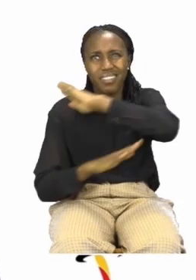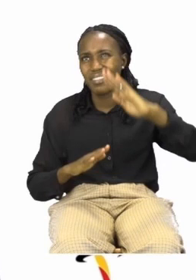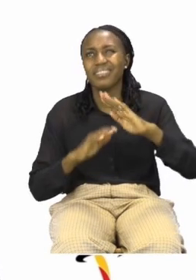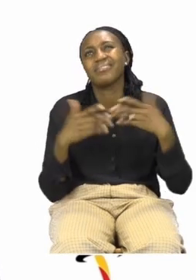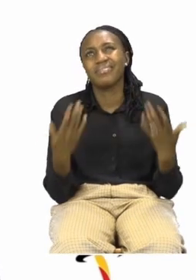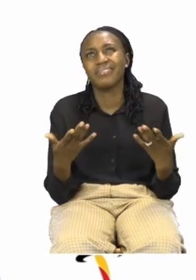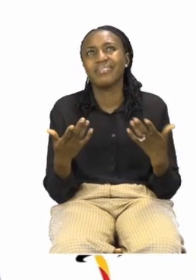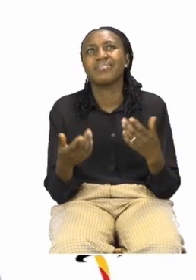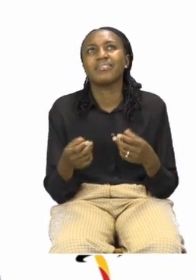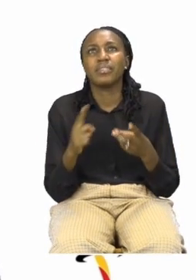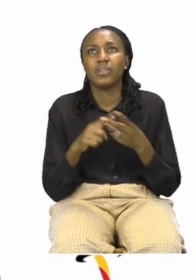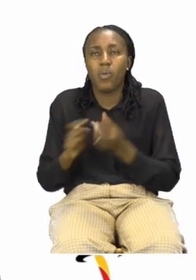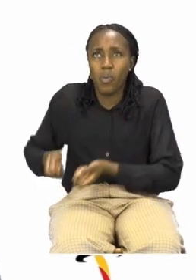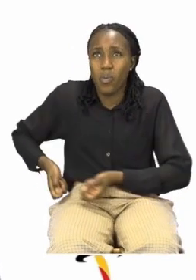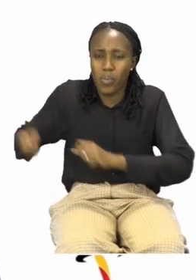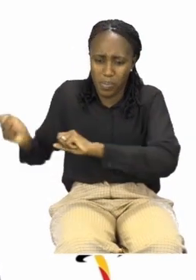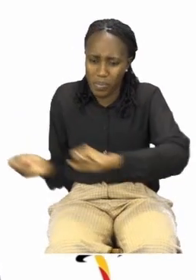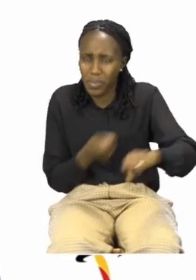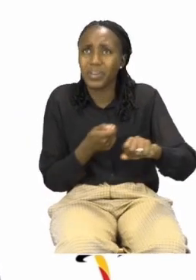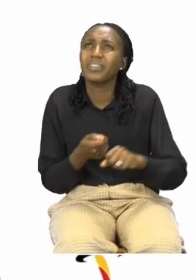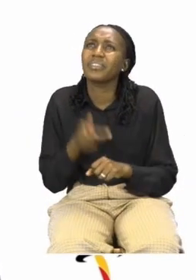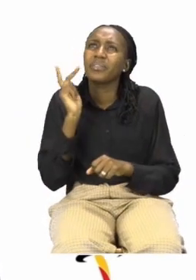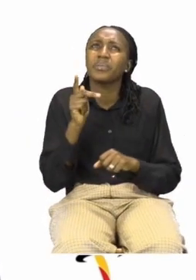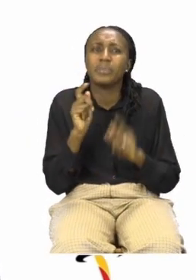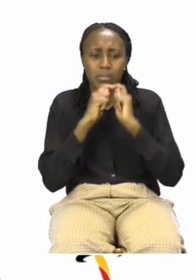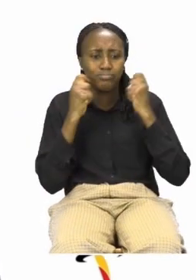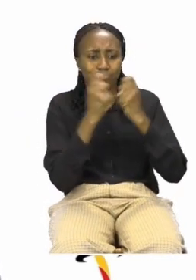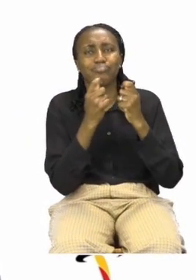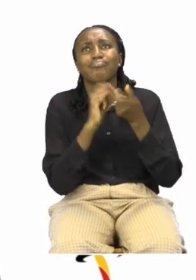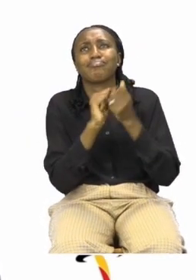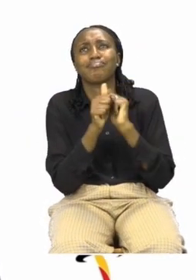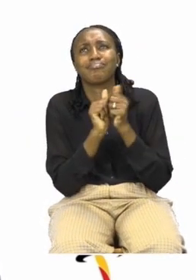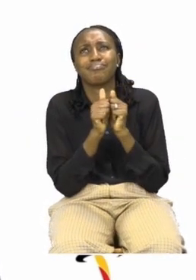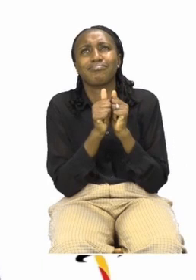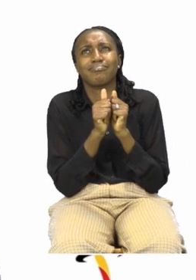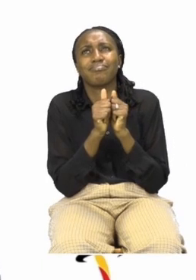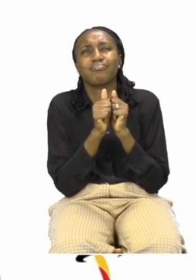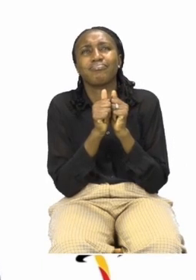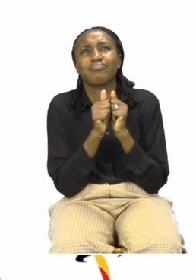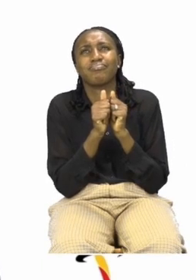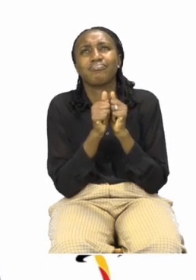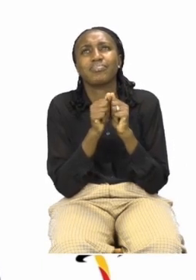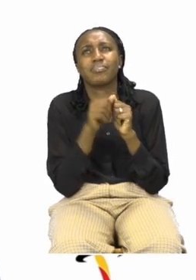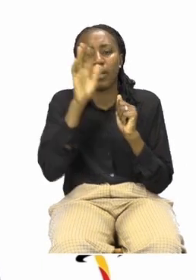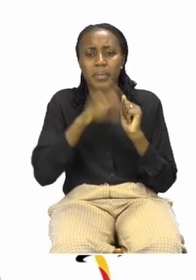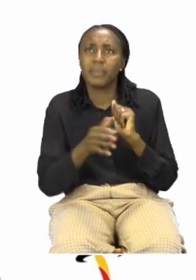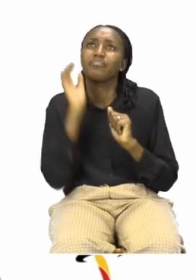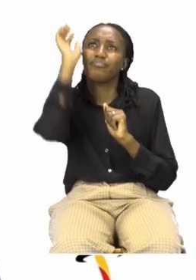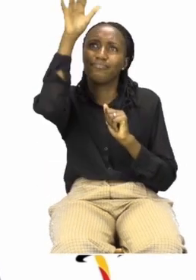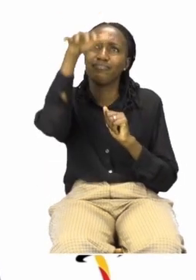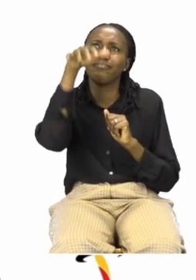We talk about hockey. Team sports, we've also brought a lot of team sport. Now we put them there, volleyball, basketball, that's where they are in that